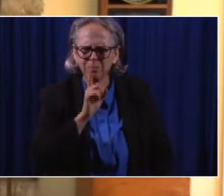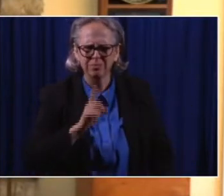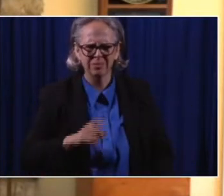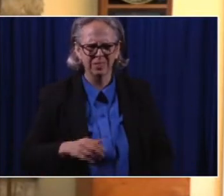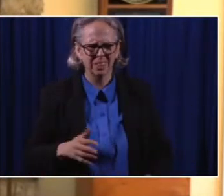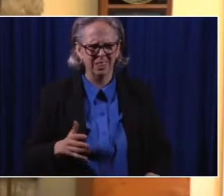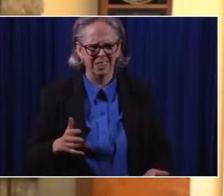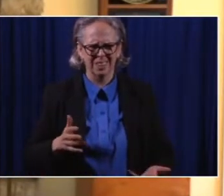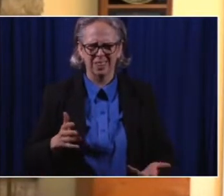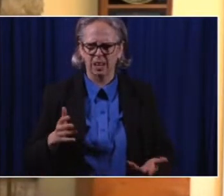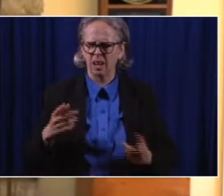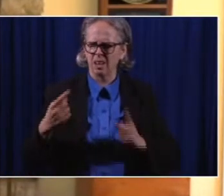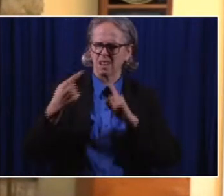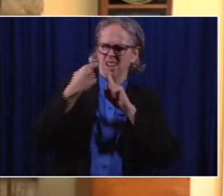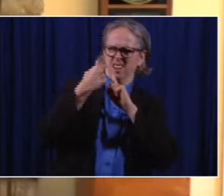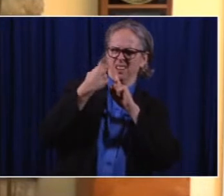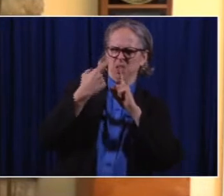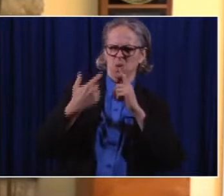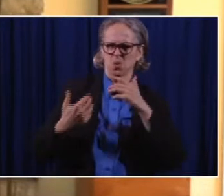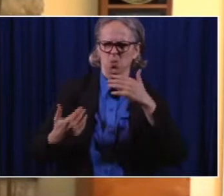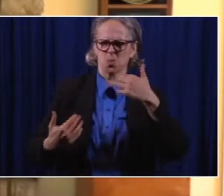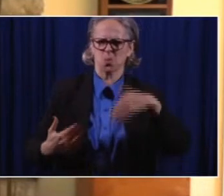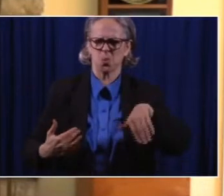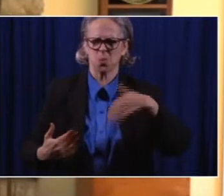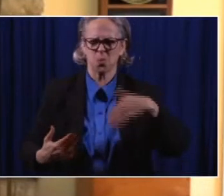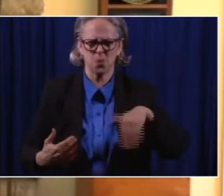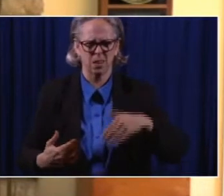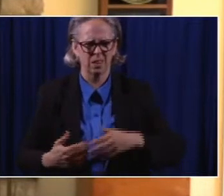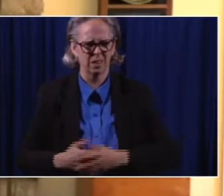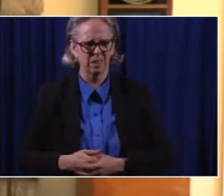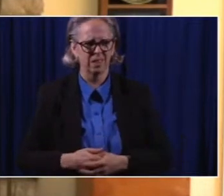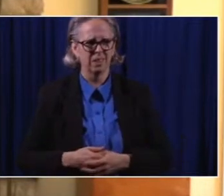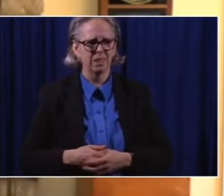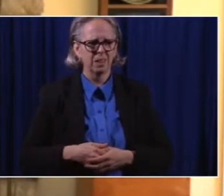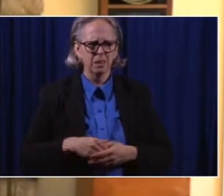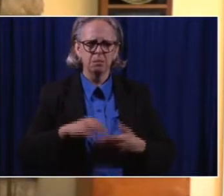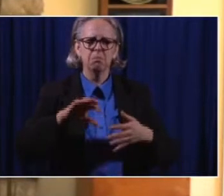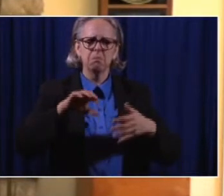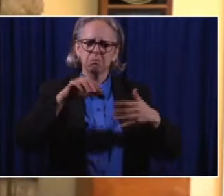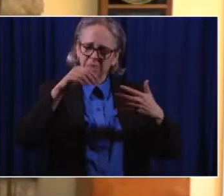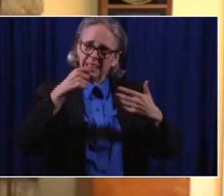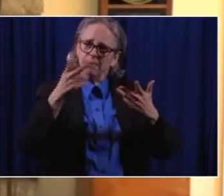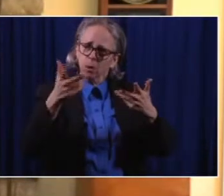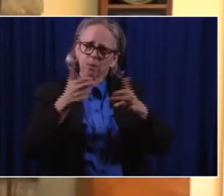do what we have to do so our hospitals can stay open, so our kids can stay in school,